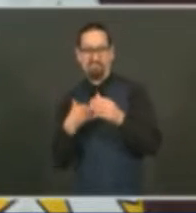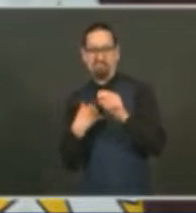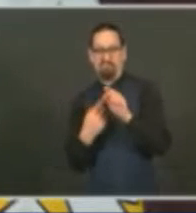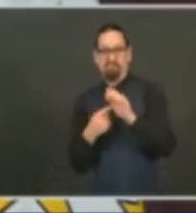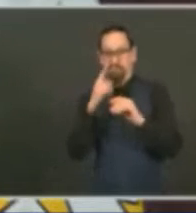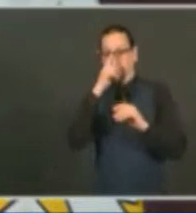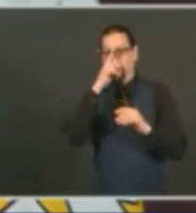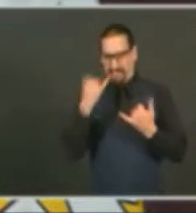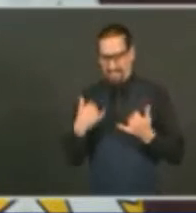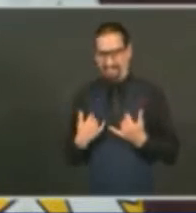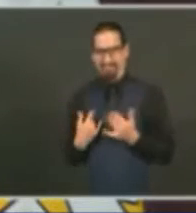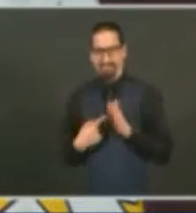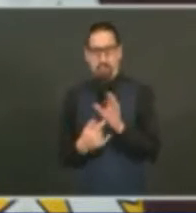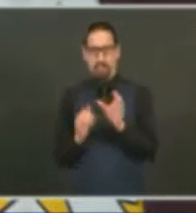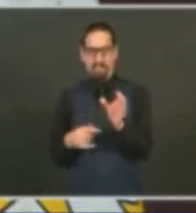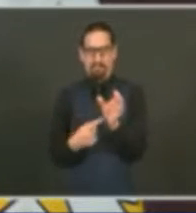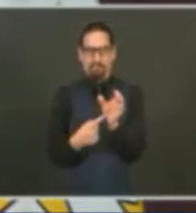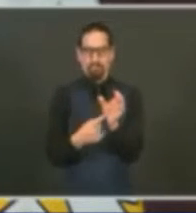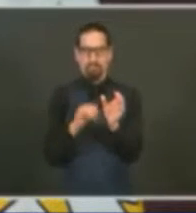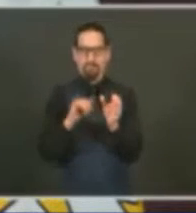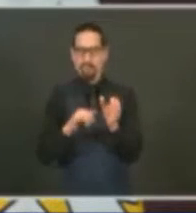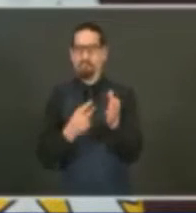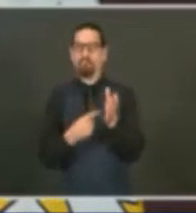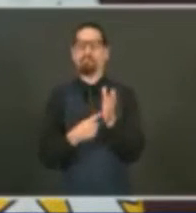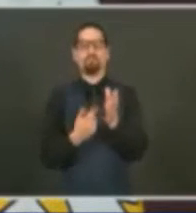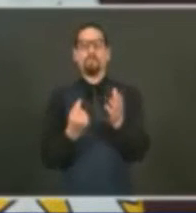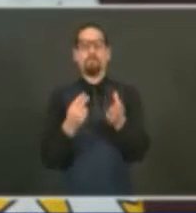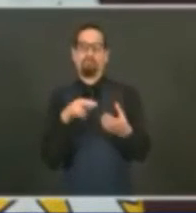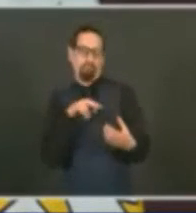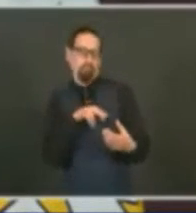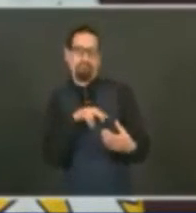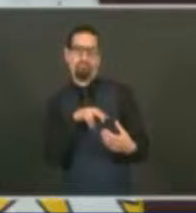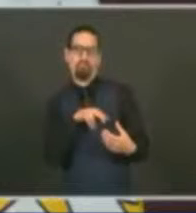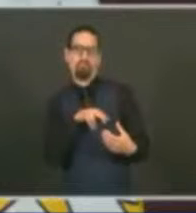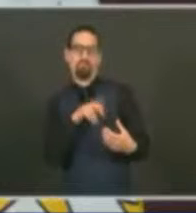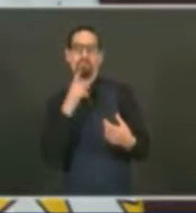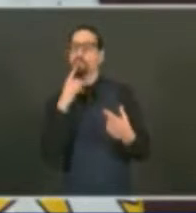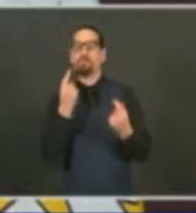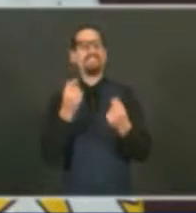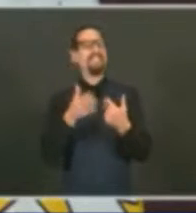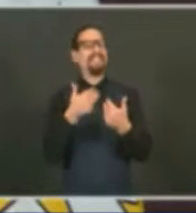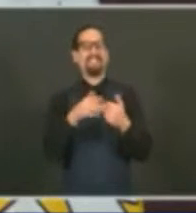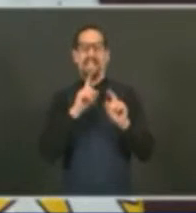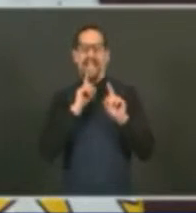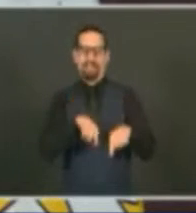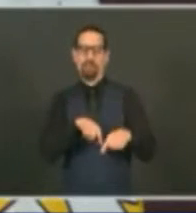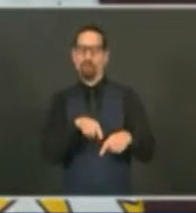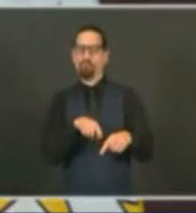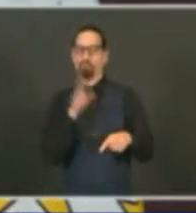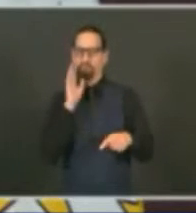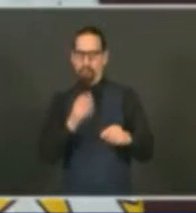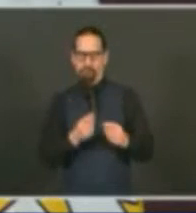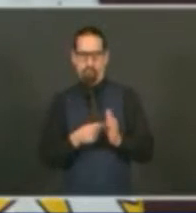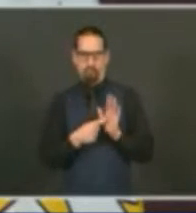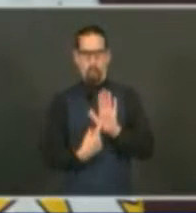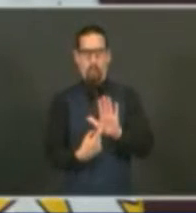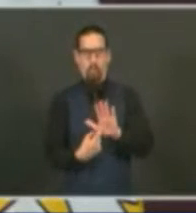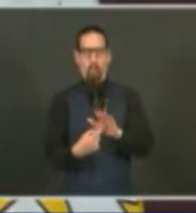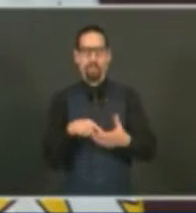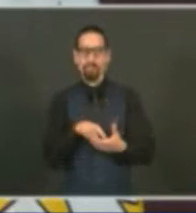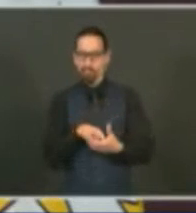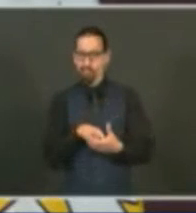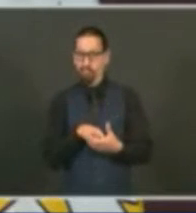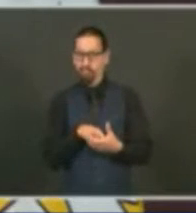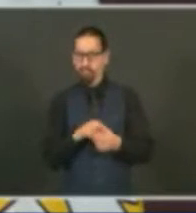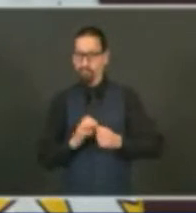today that has the easy demarcation of the negative result. And that is what we